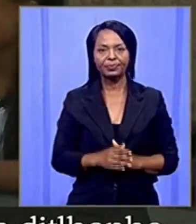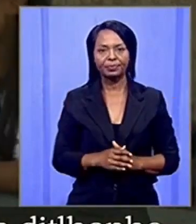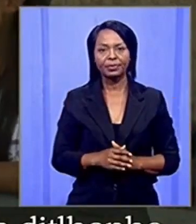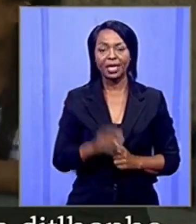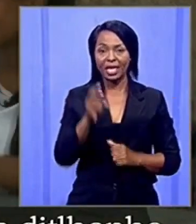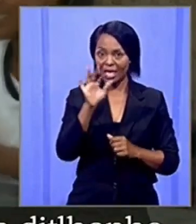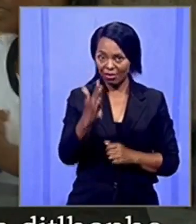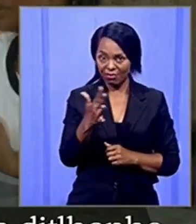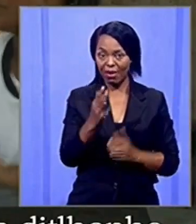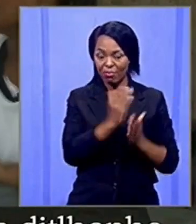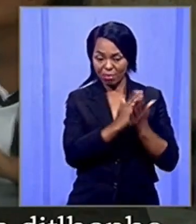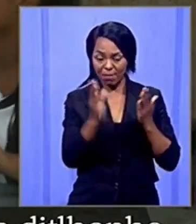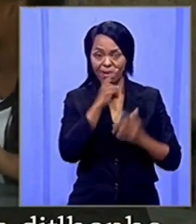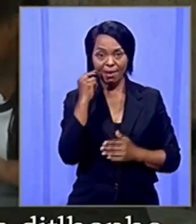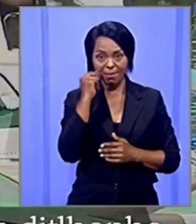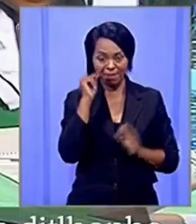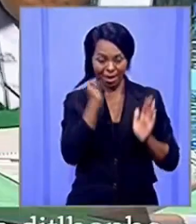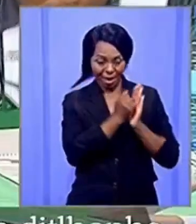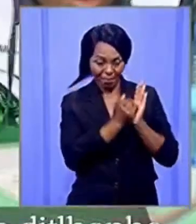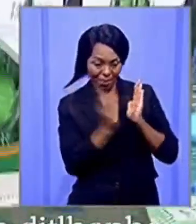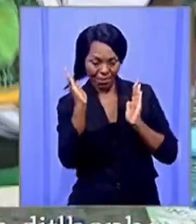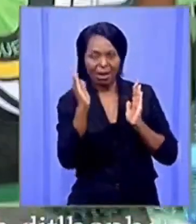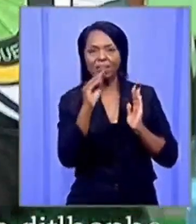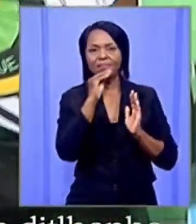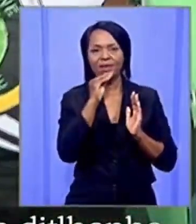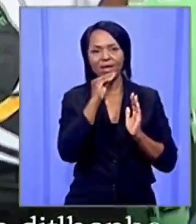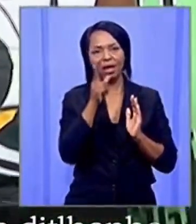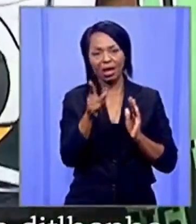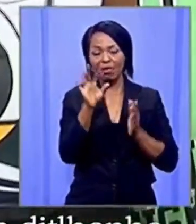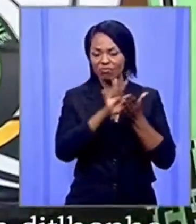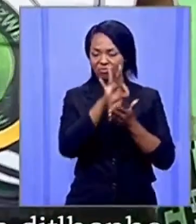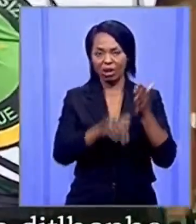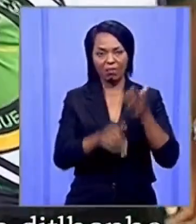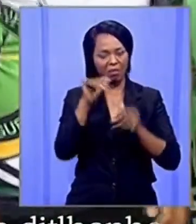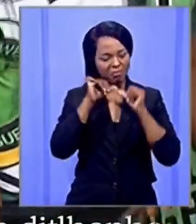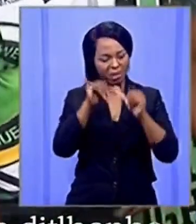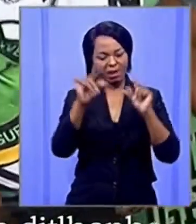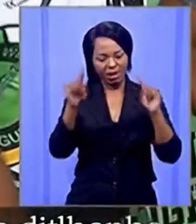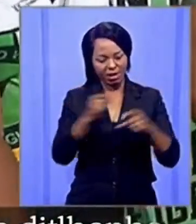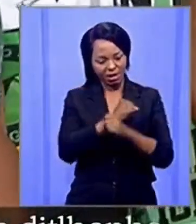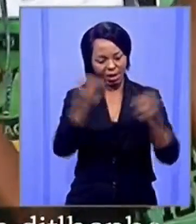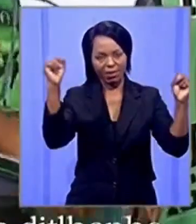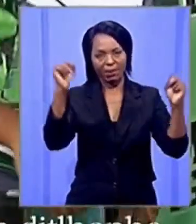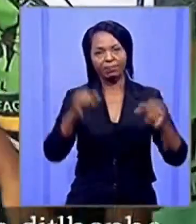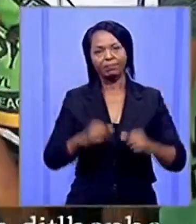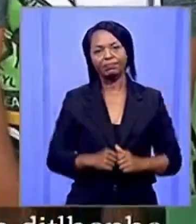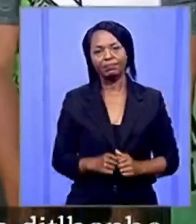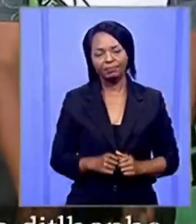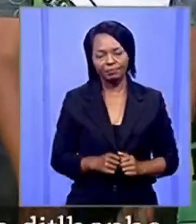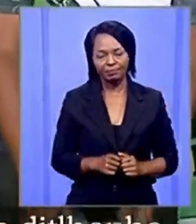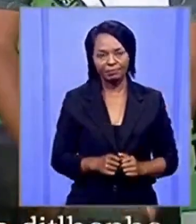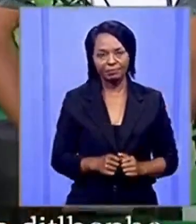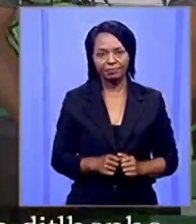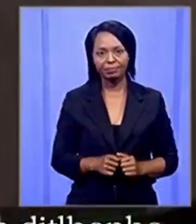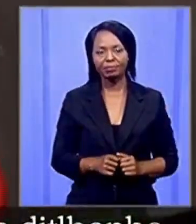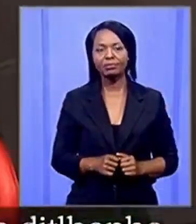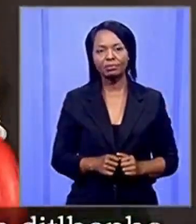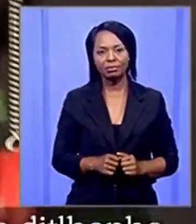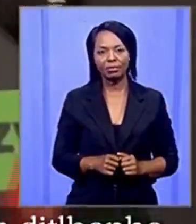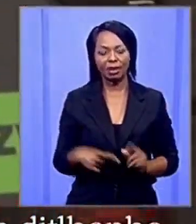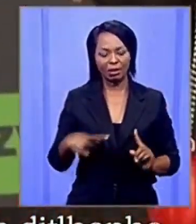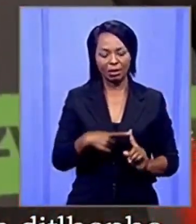ka la 2019 fa mokgatlho wa bona o se teng mo matlakaleng a go vouta kana di-ballot papers. moporesidente wa